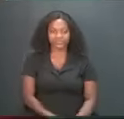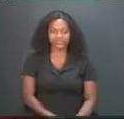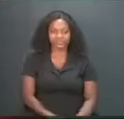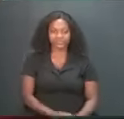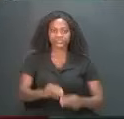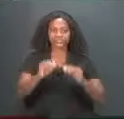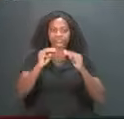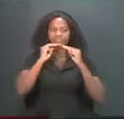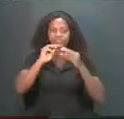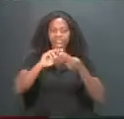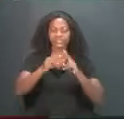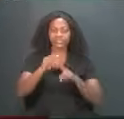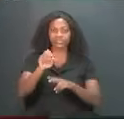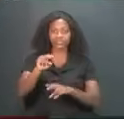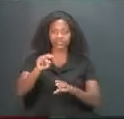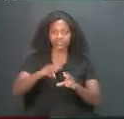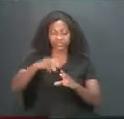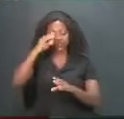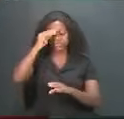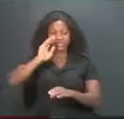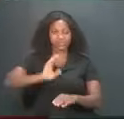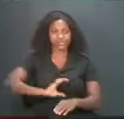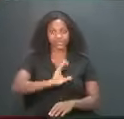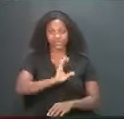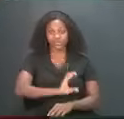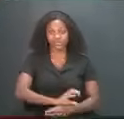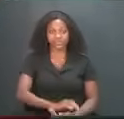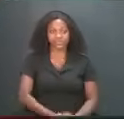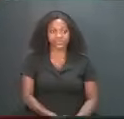Motion, Chairman of the Committee.